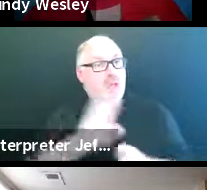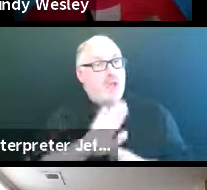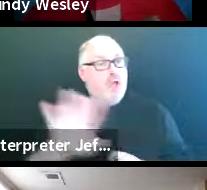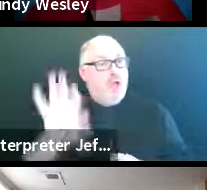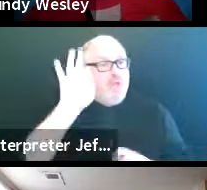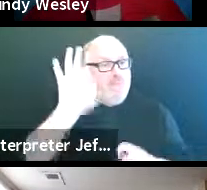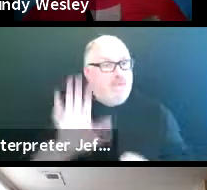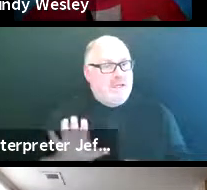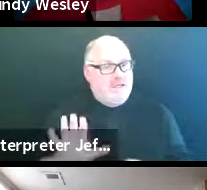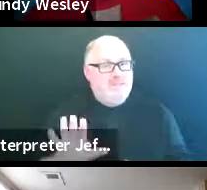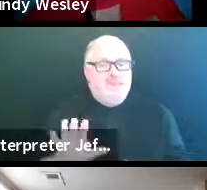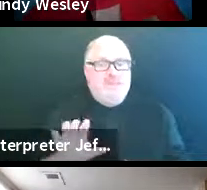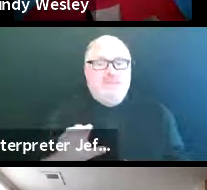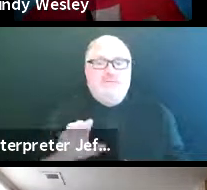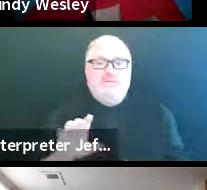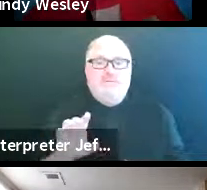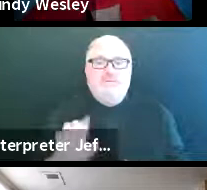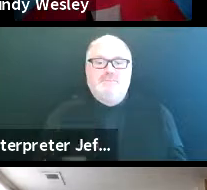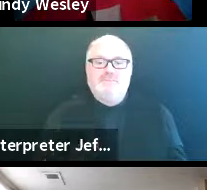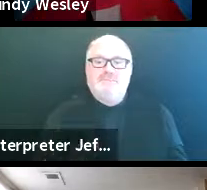Dart.